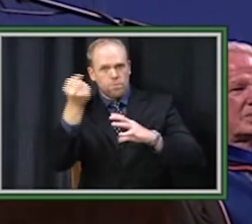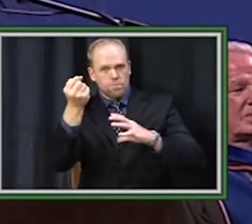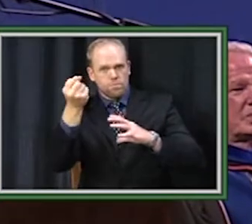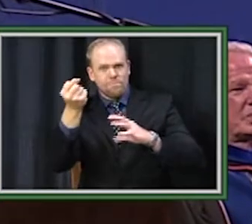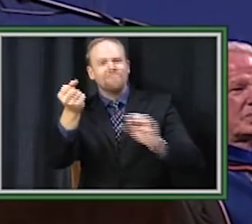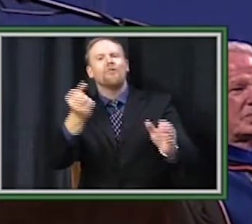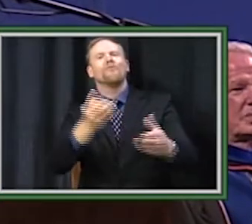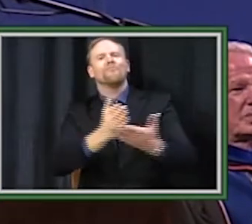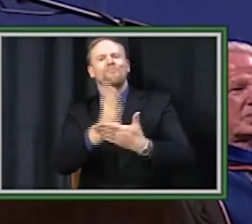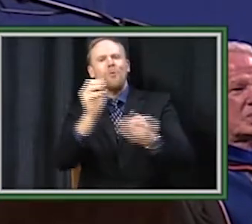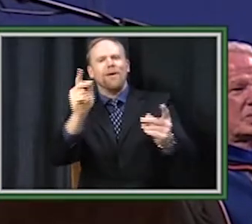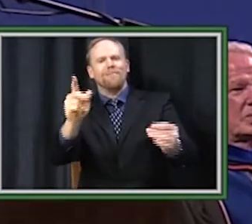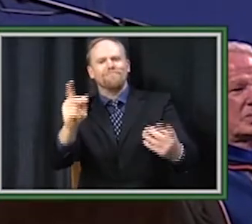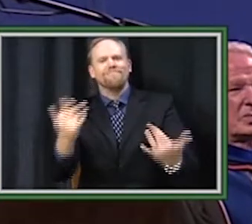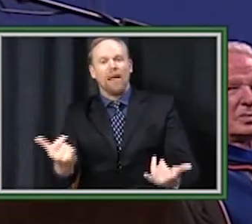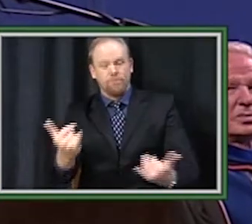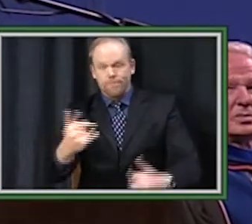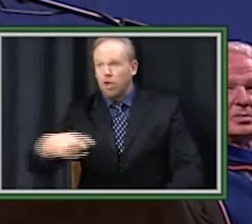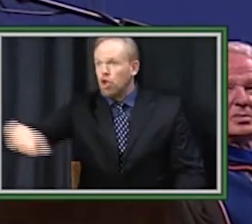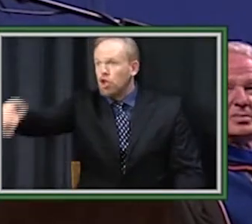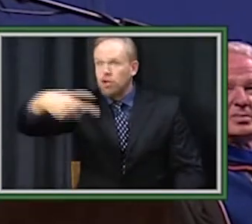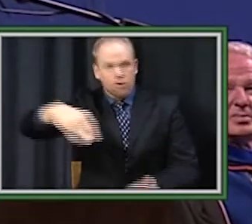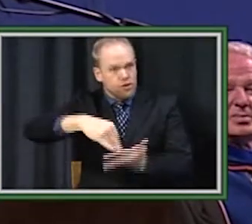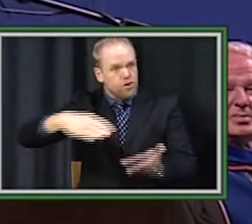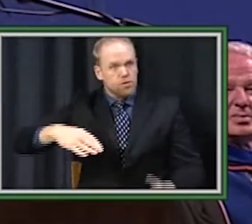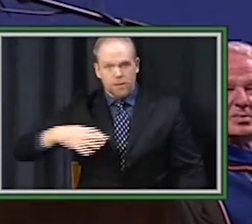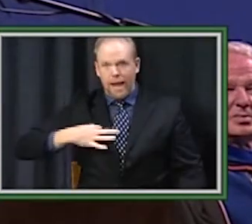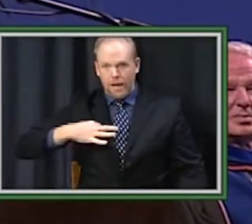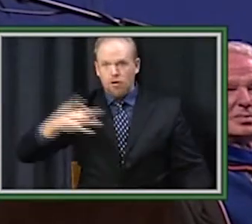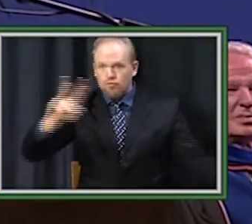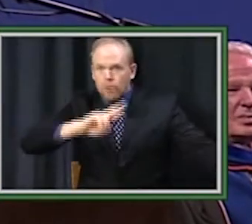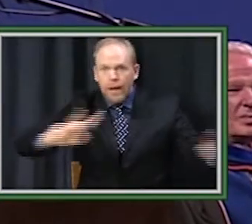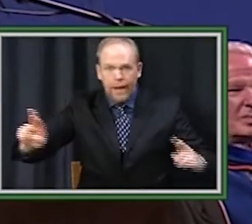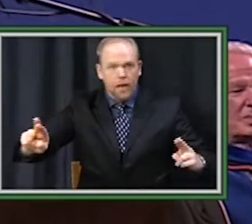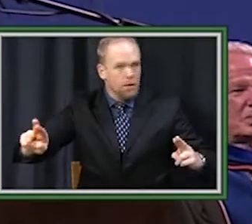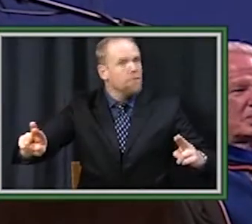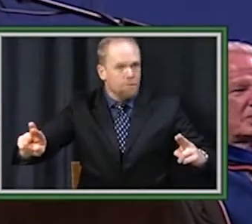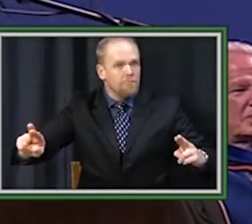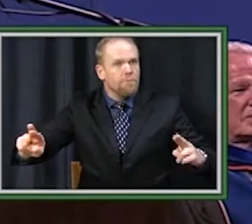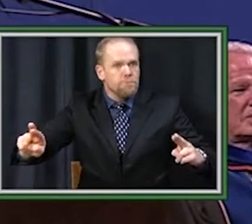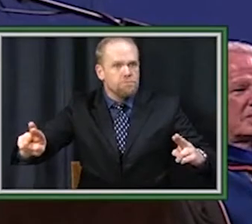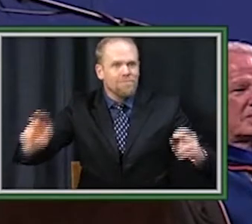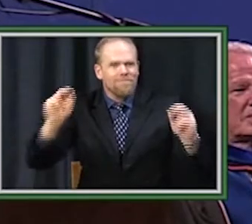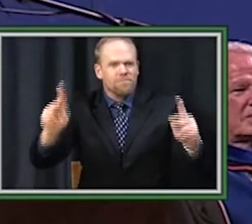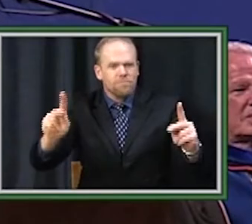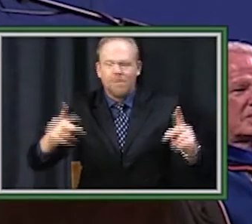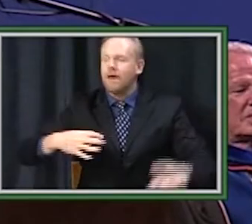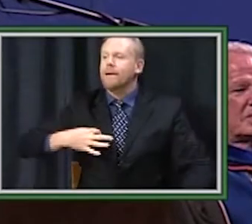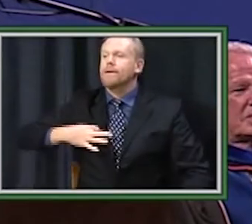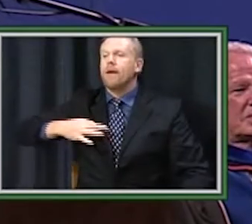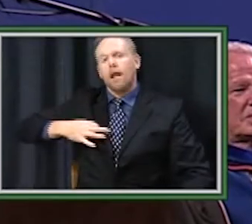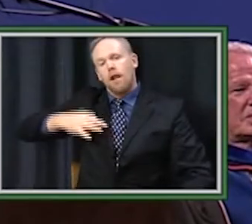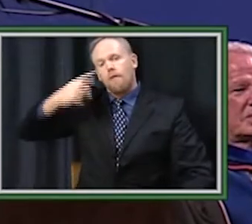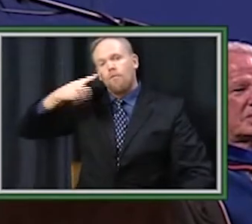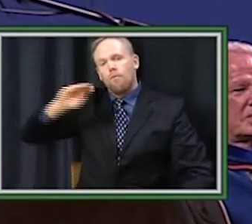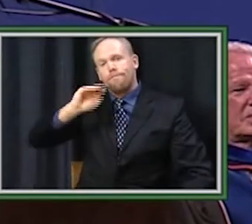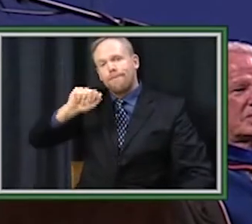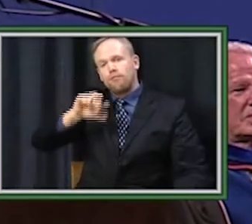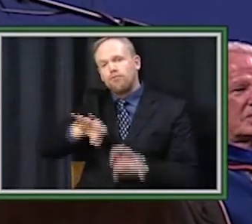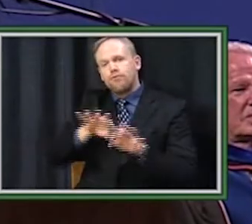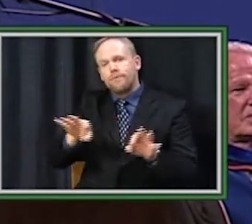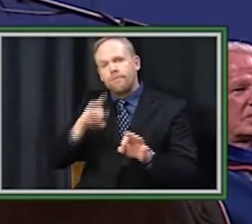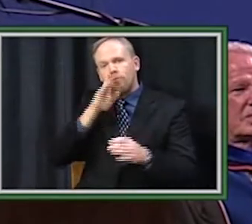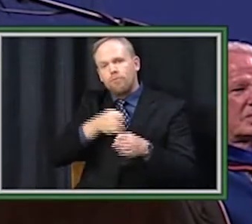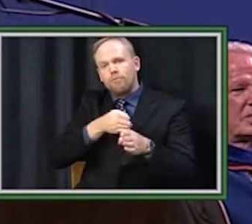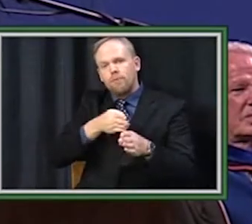All right, candidates, you ready? All right, candidates for the master's degrees